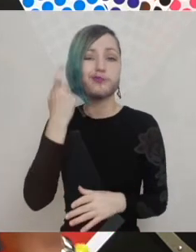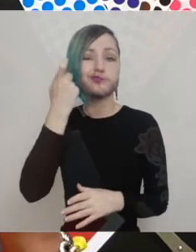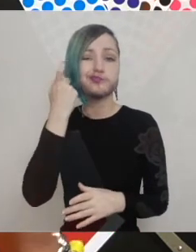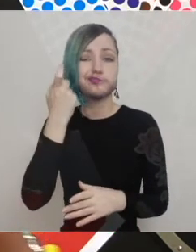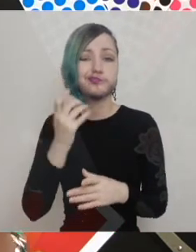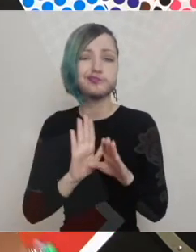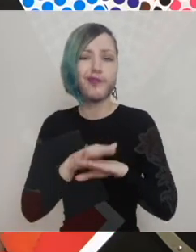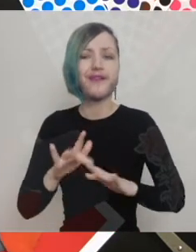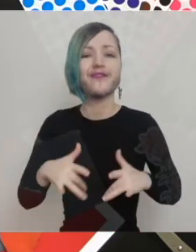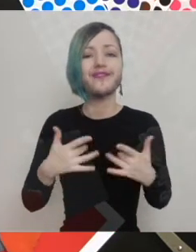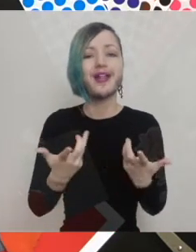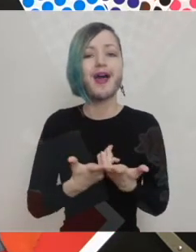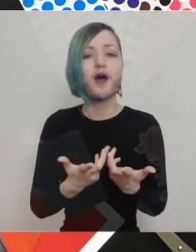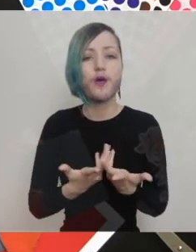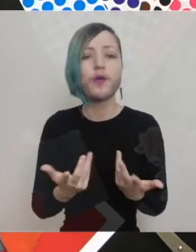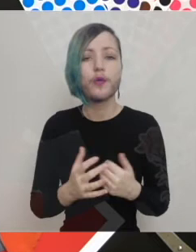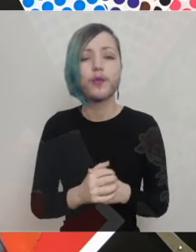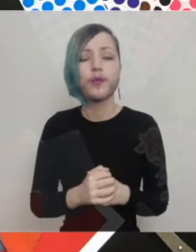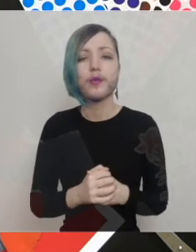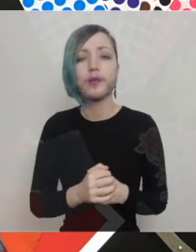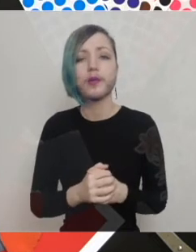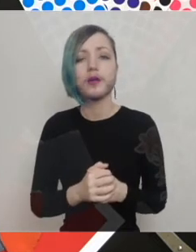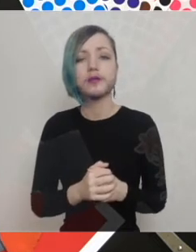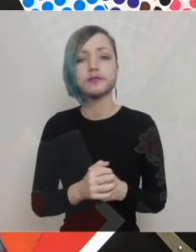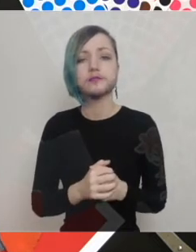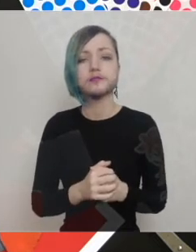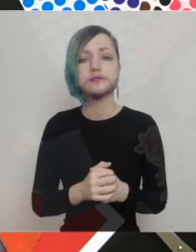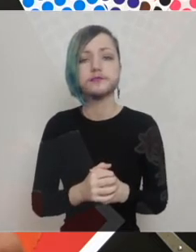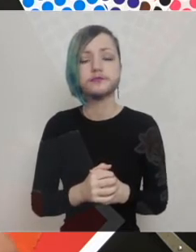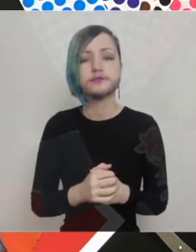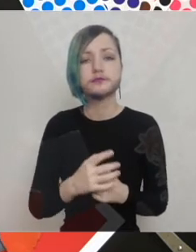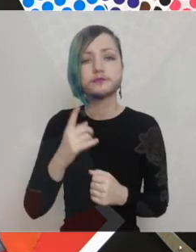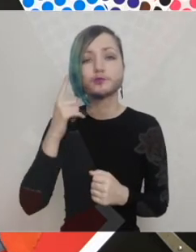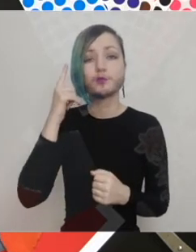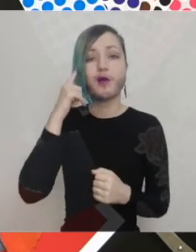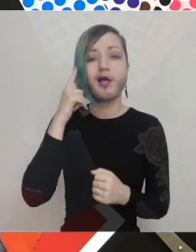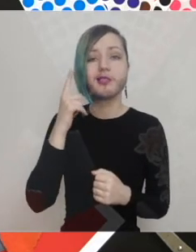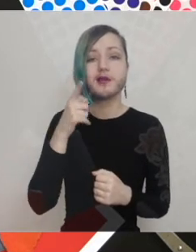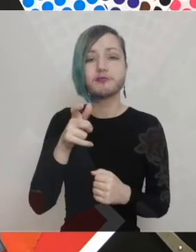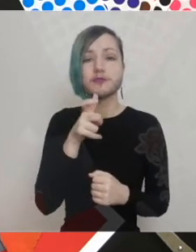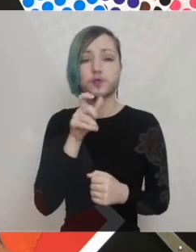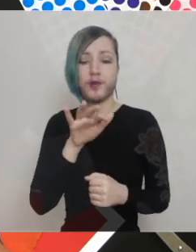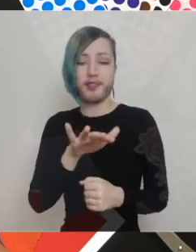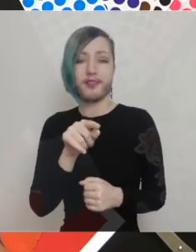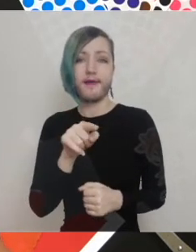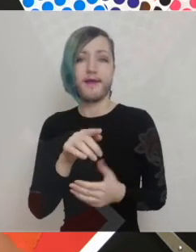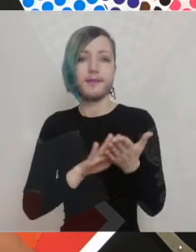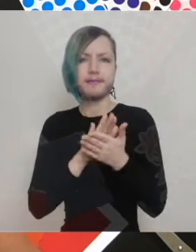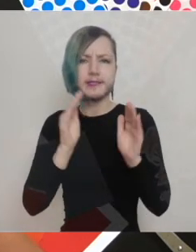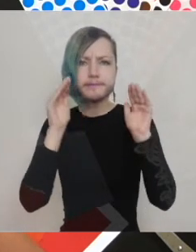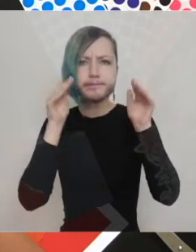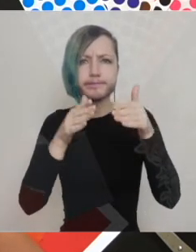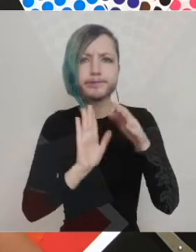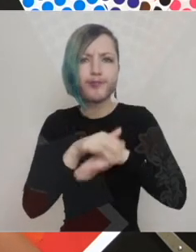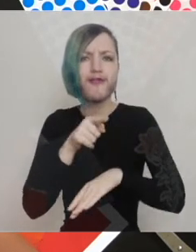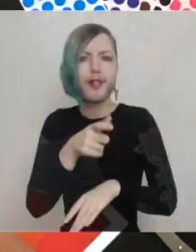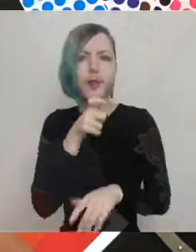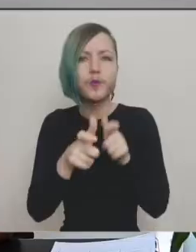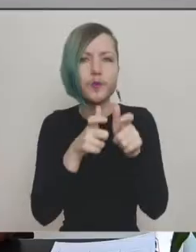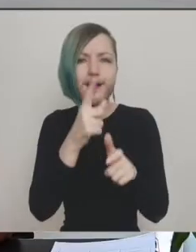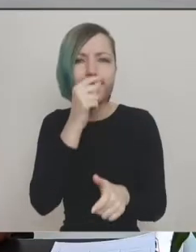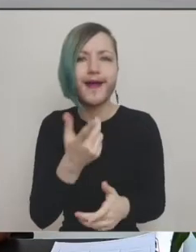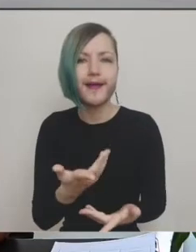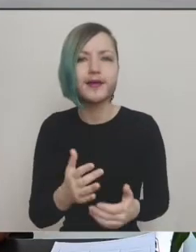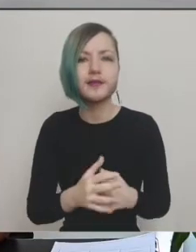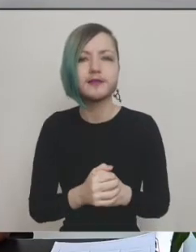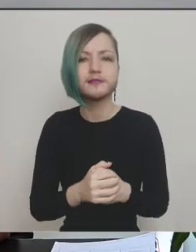I feel. And I think having these words here might just help me to focus on those words and